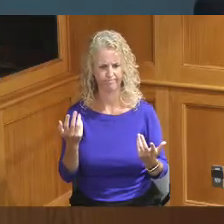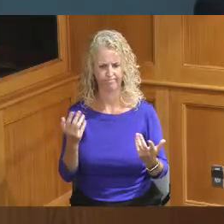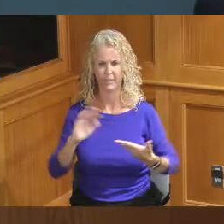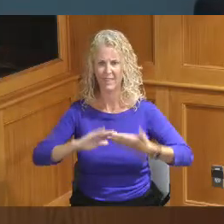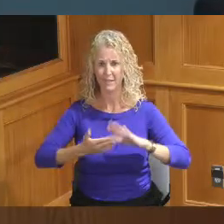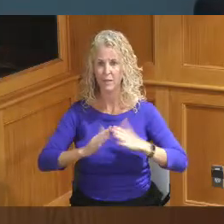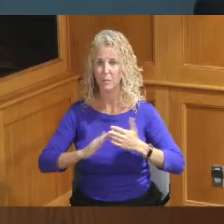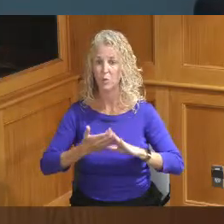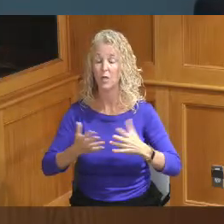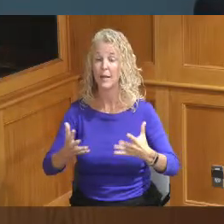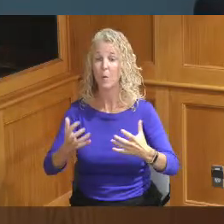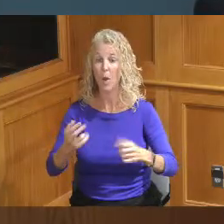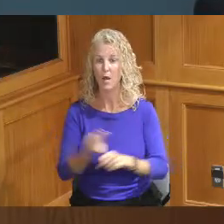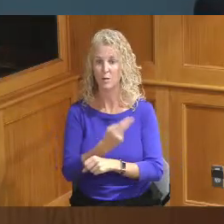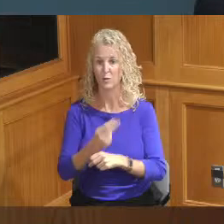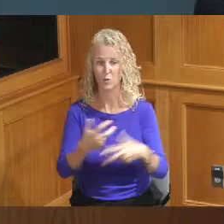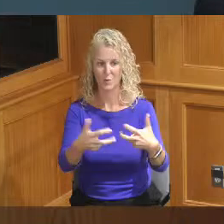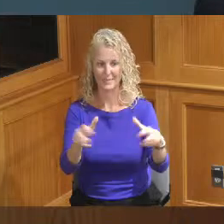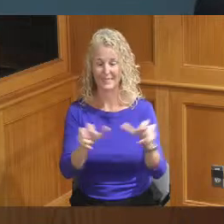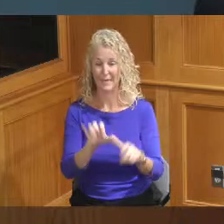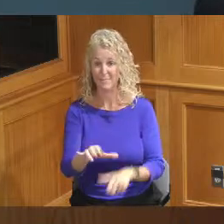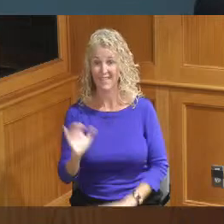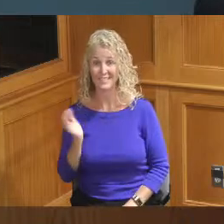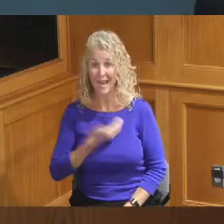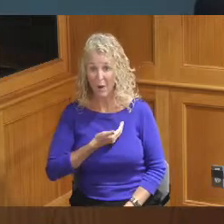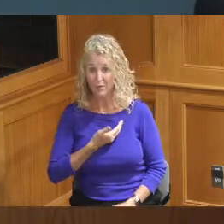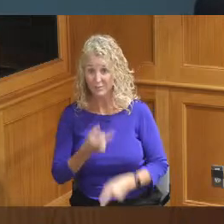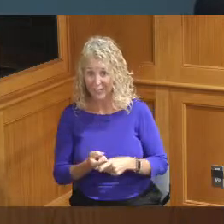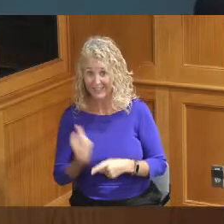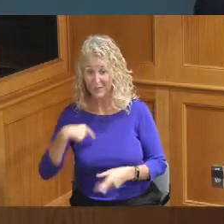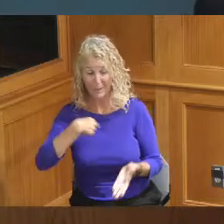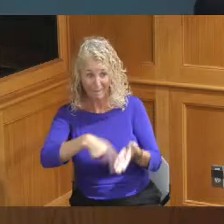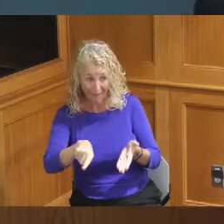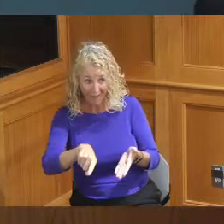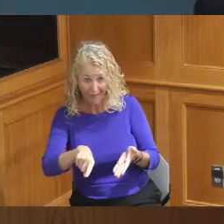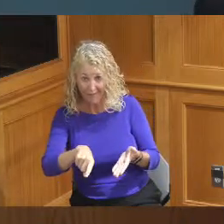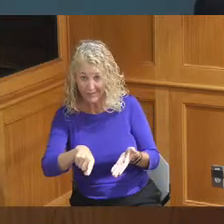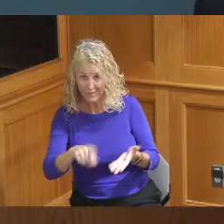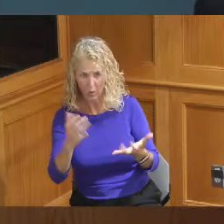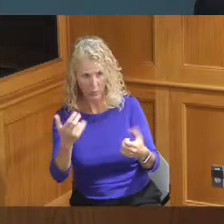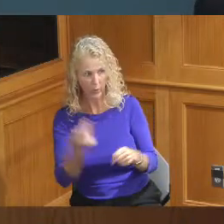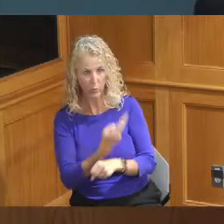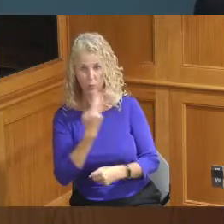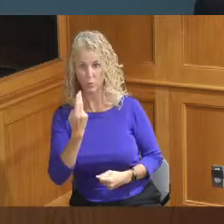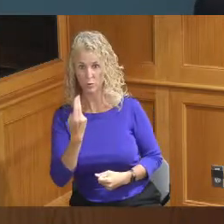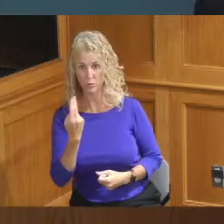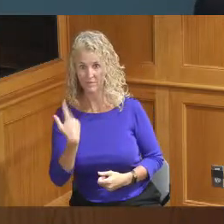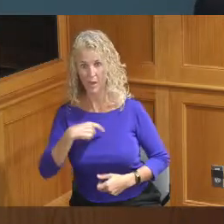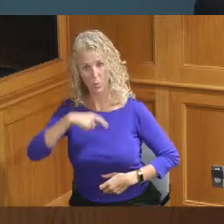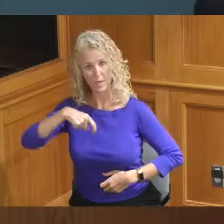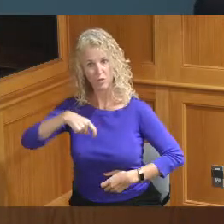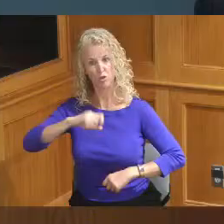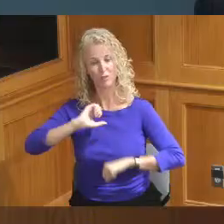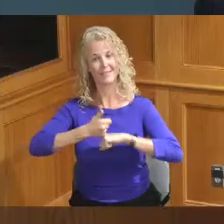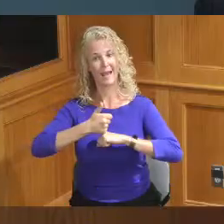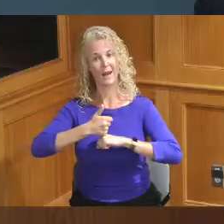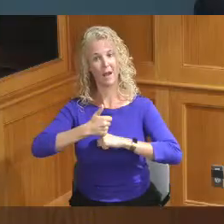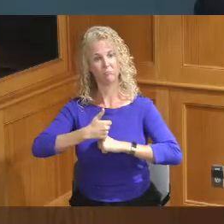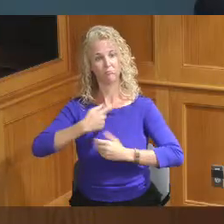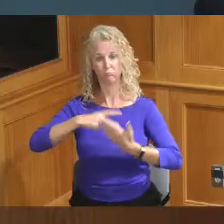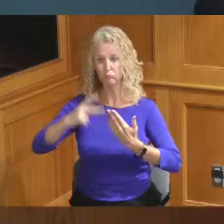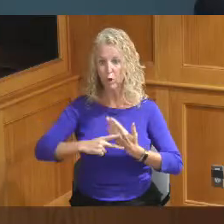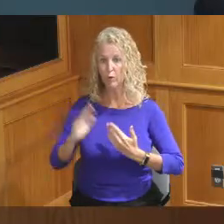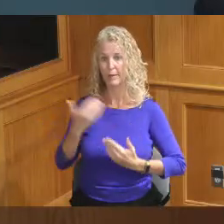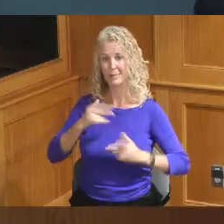People in this community want to use their asset. They paid for the stadium, and they want to be able to use it. and they want us to be able to program it. And so they